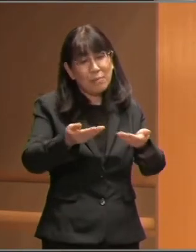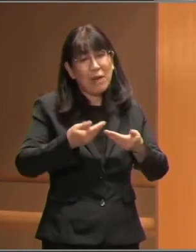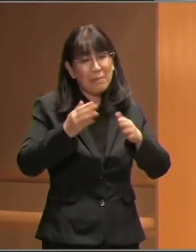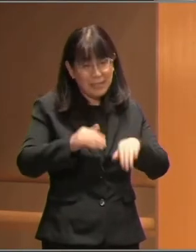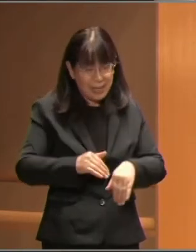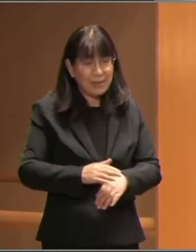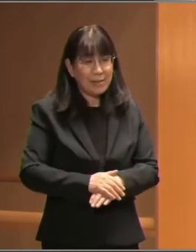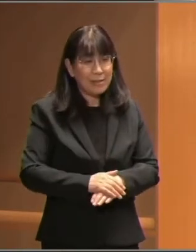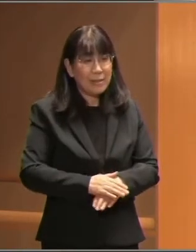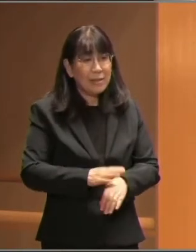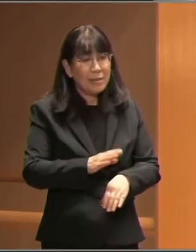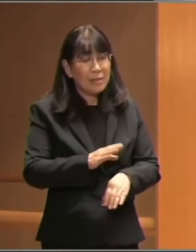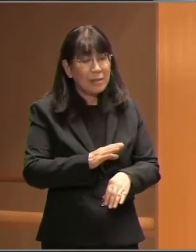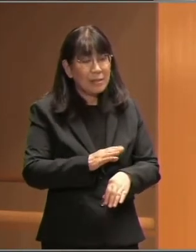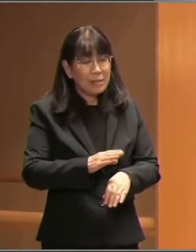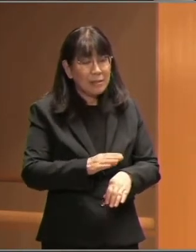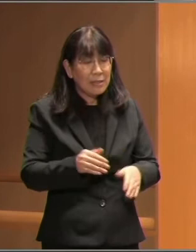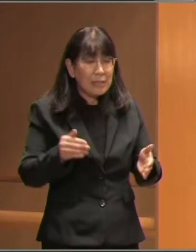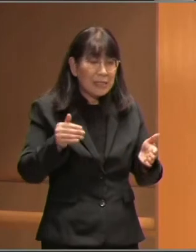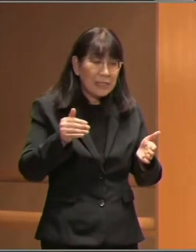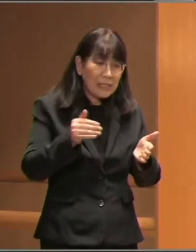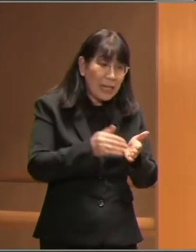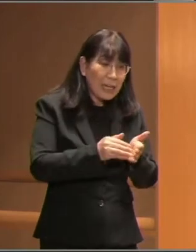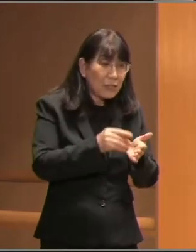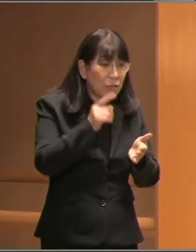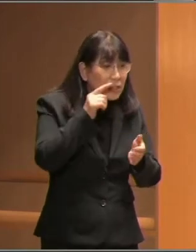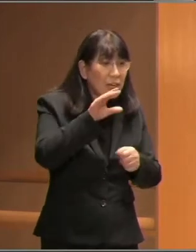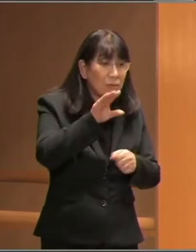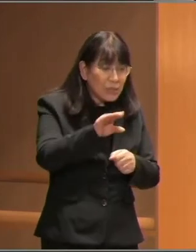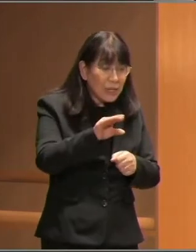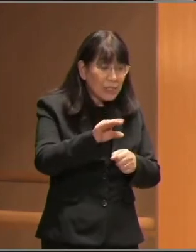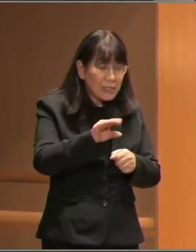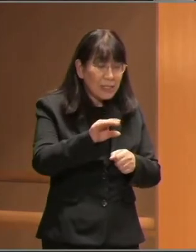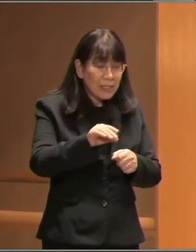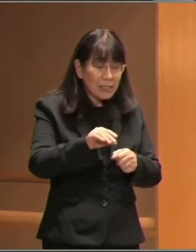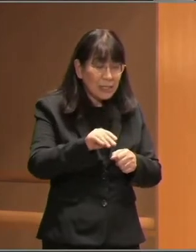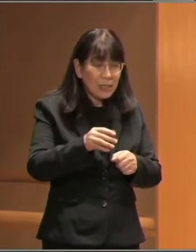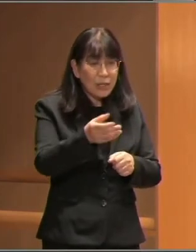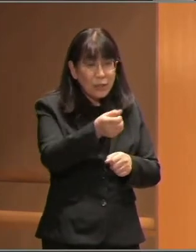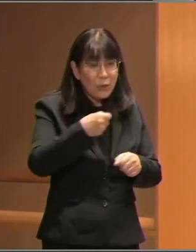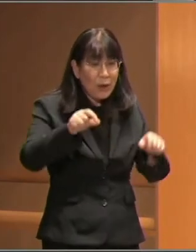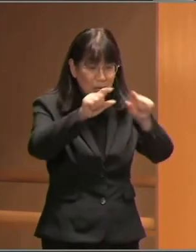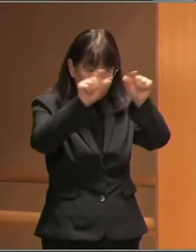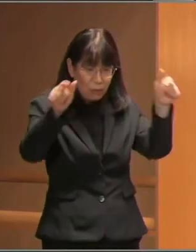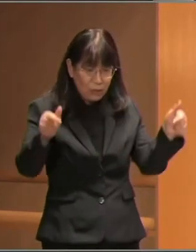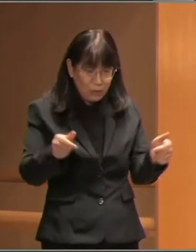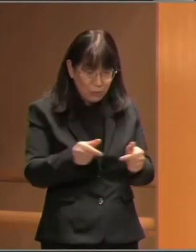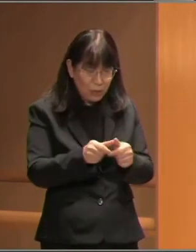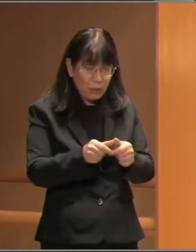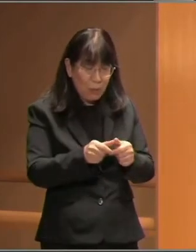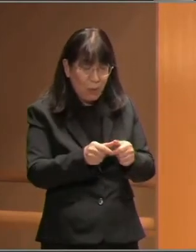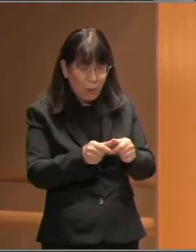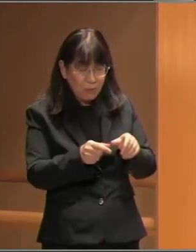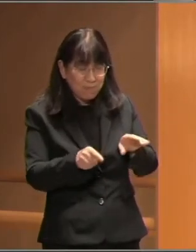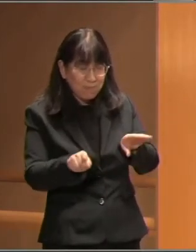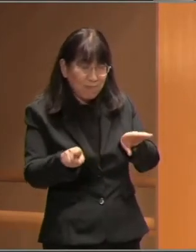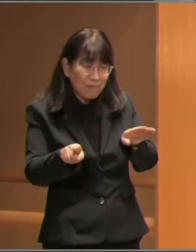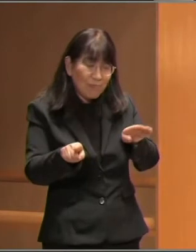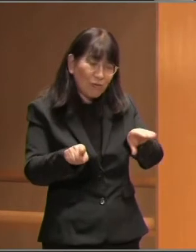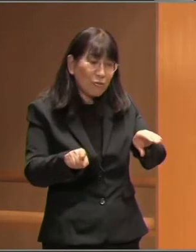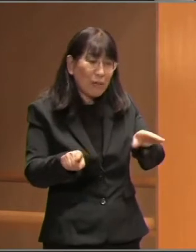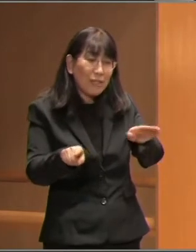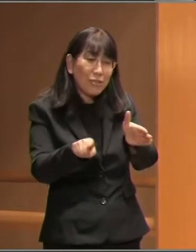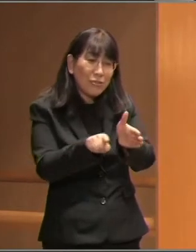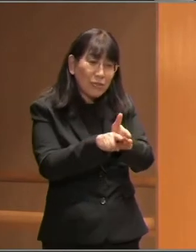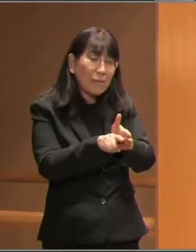manufactured by Toyota Boshoku, and this door trim was installed on the